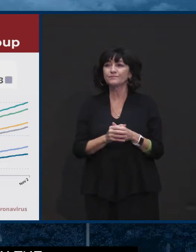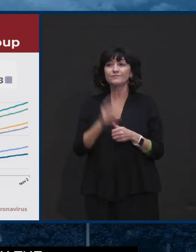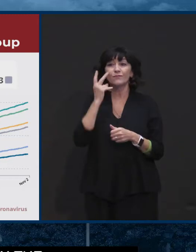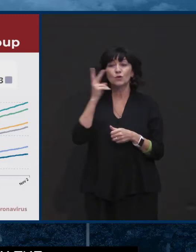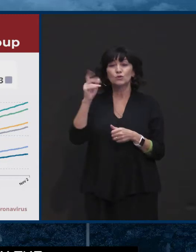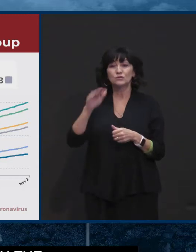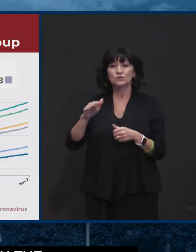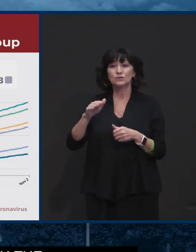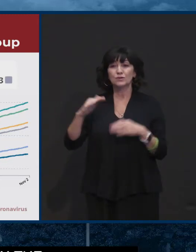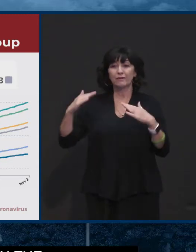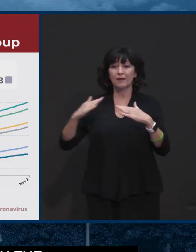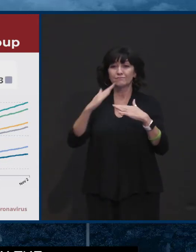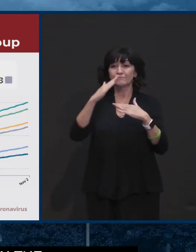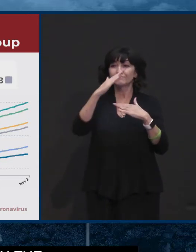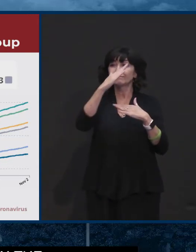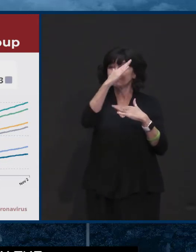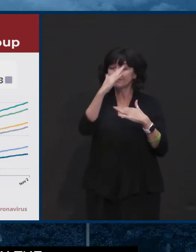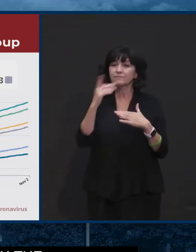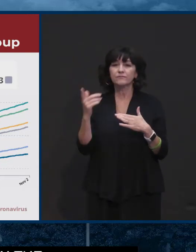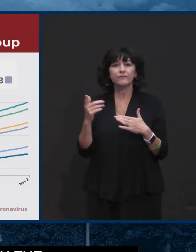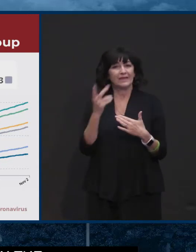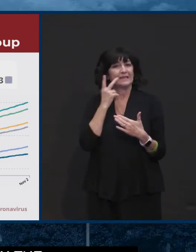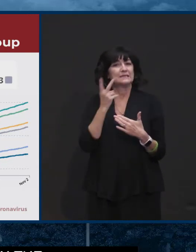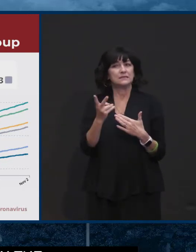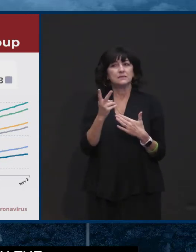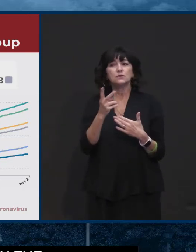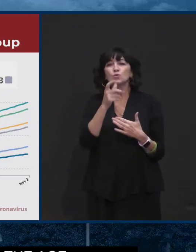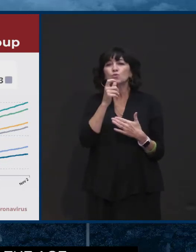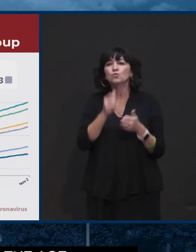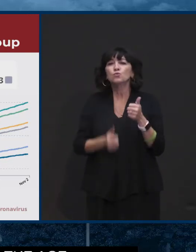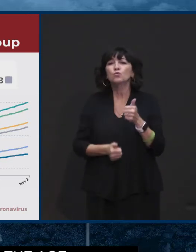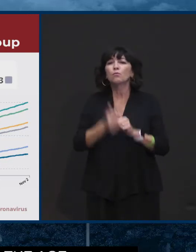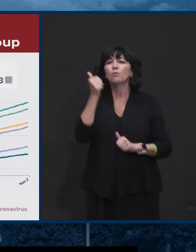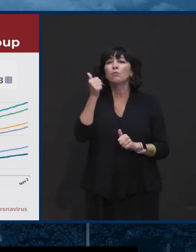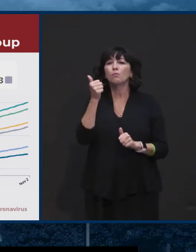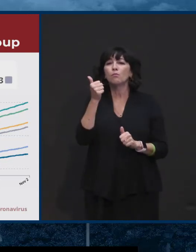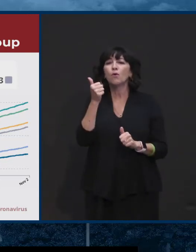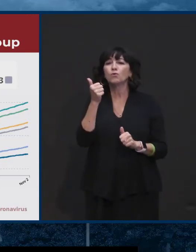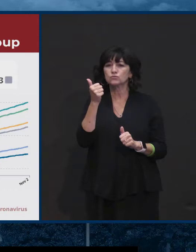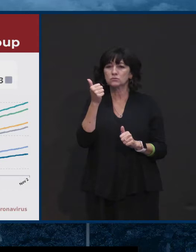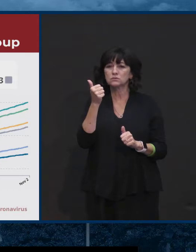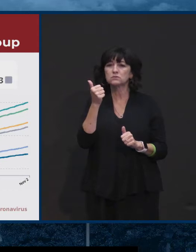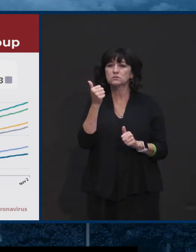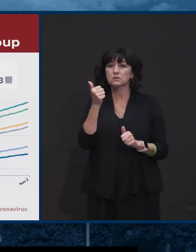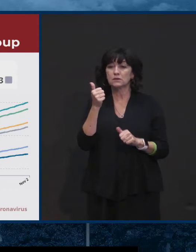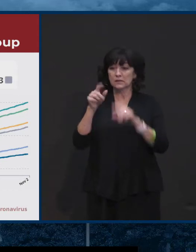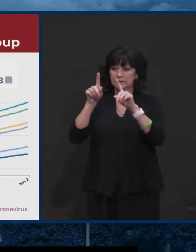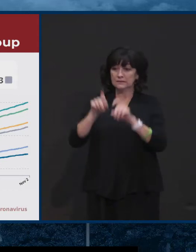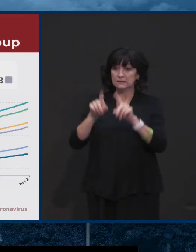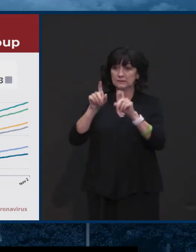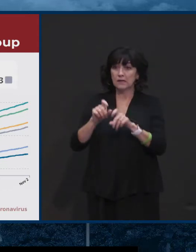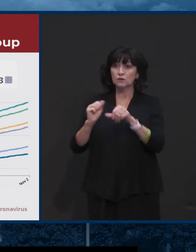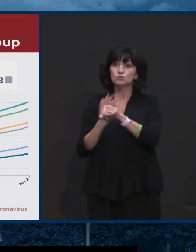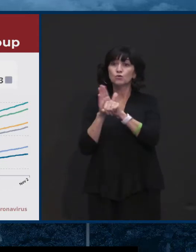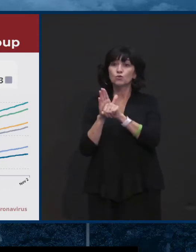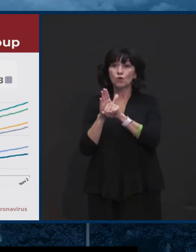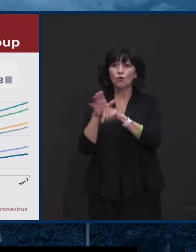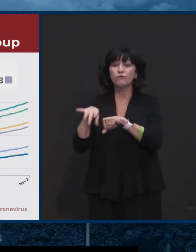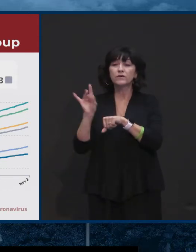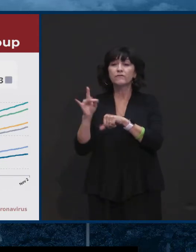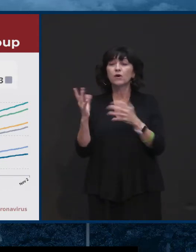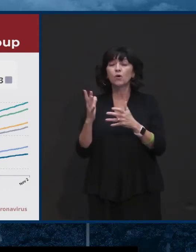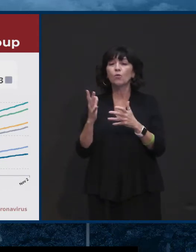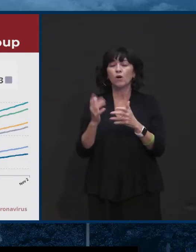adult age group from 18 to 35 that continues to kind of unfortunately lead the way,